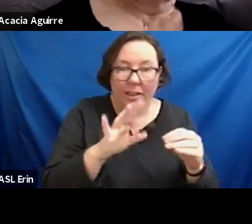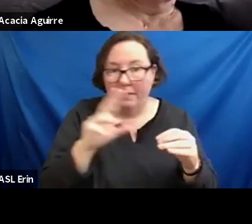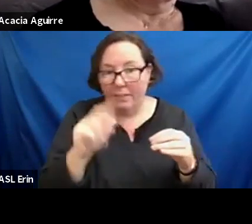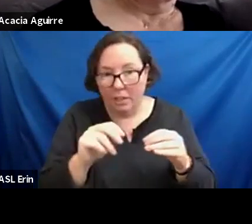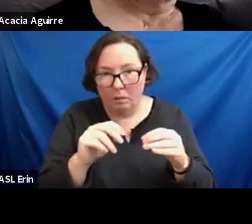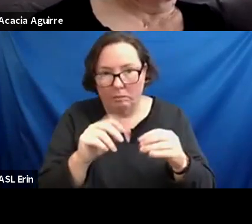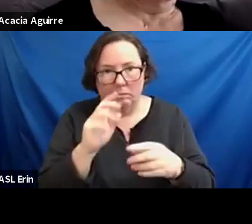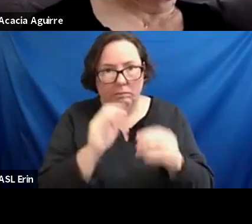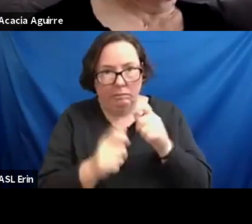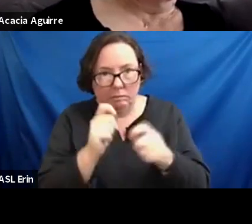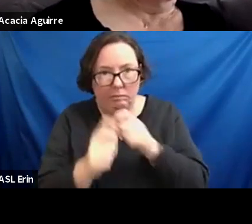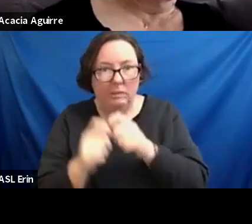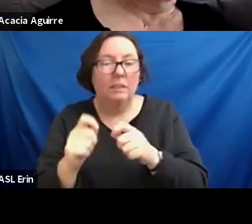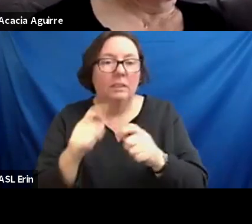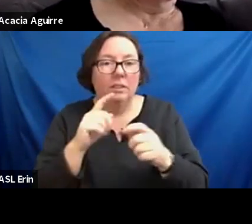recommendations.